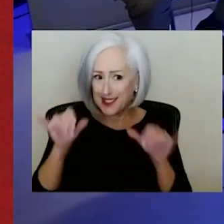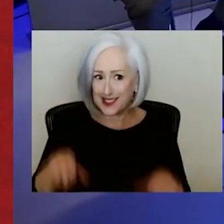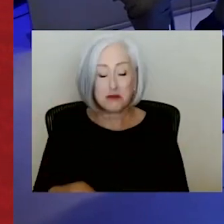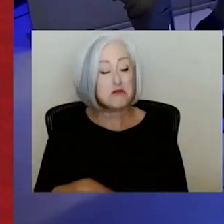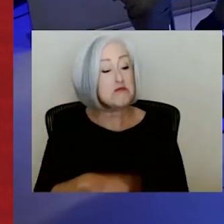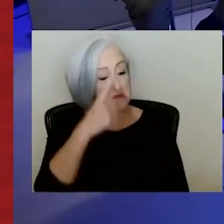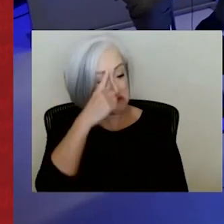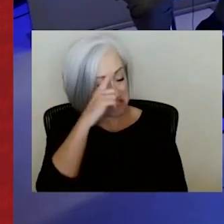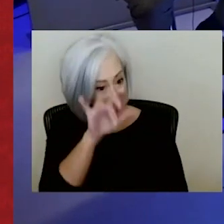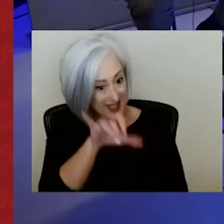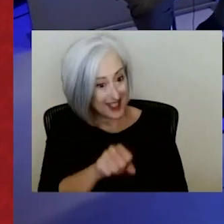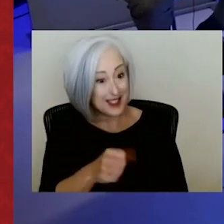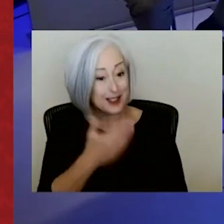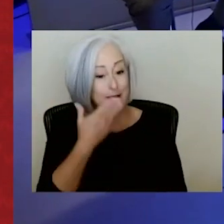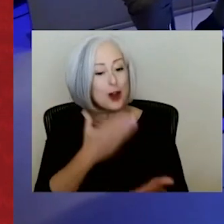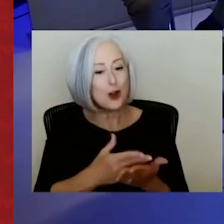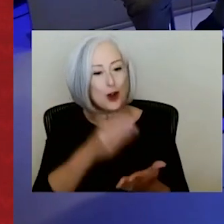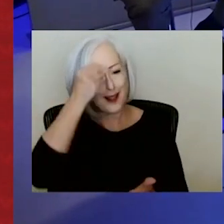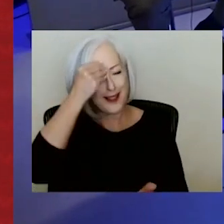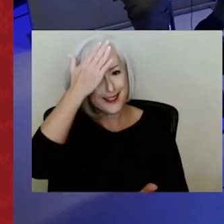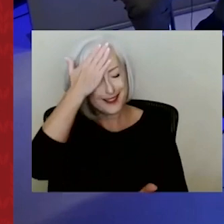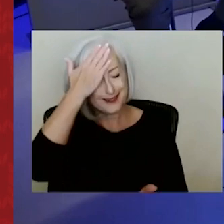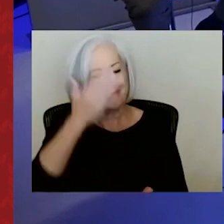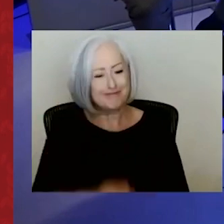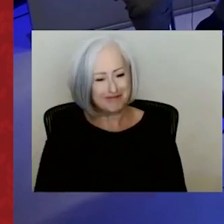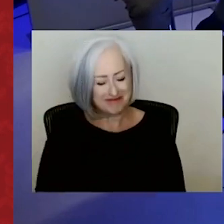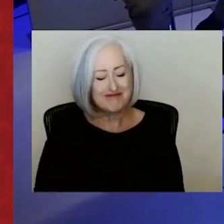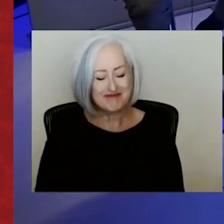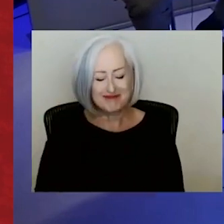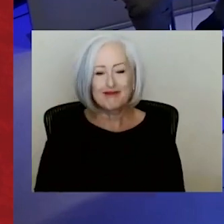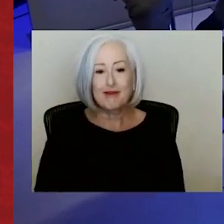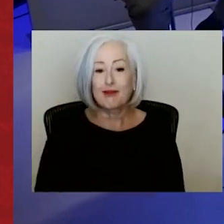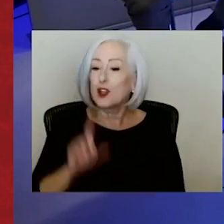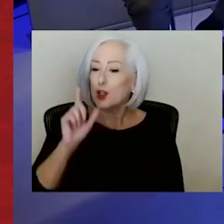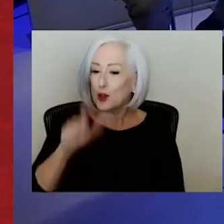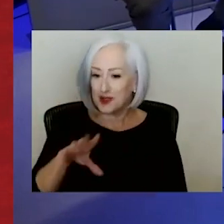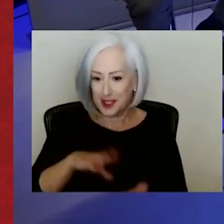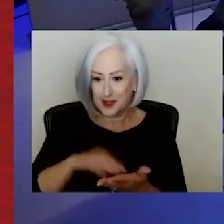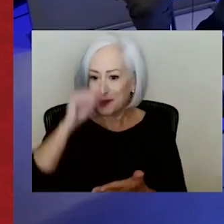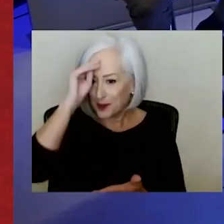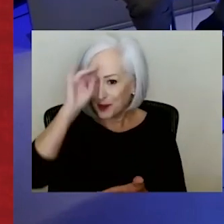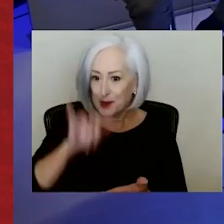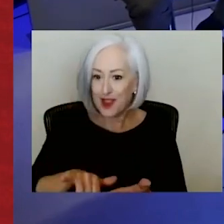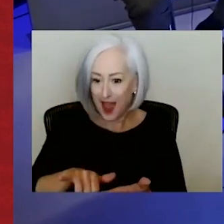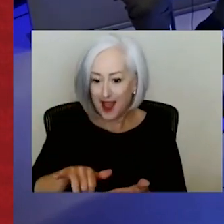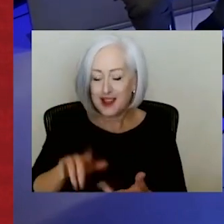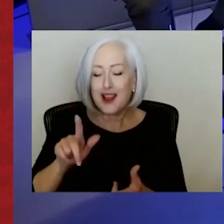of good lessons learned here. Yeah, you got to learn those lessons and take them away.